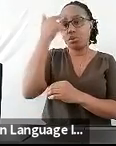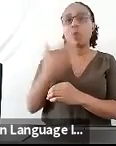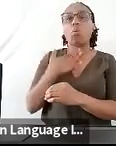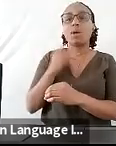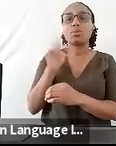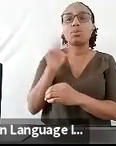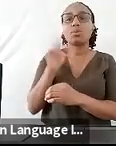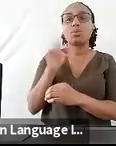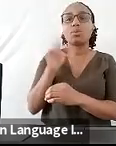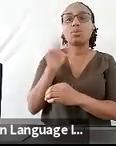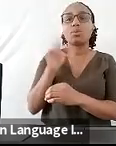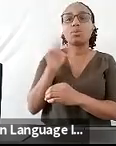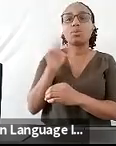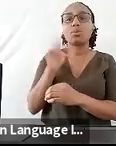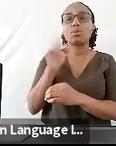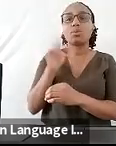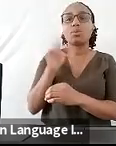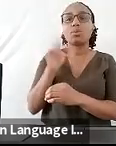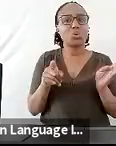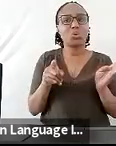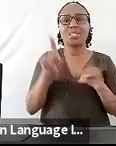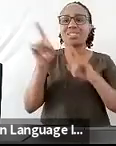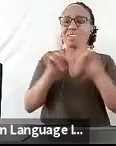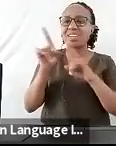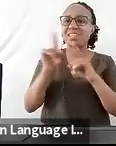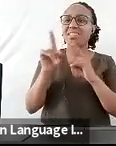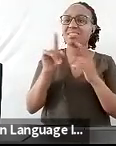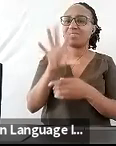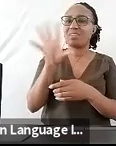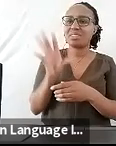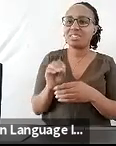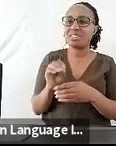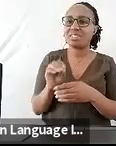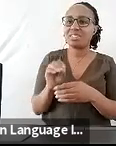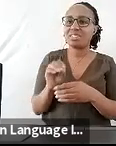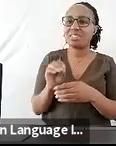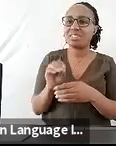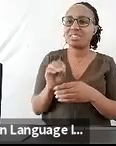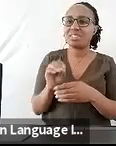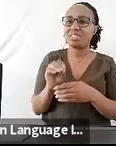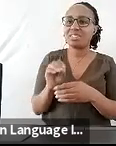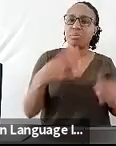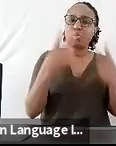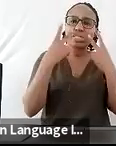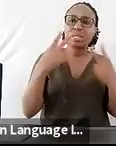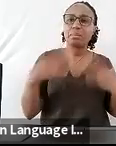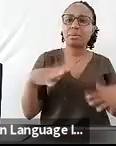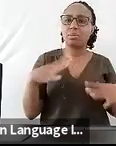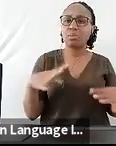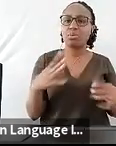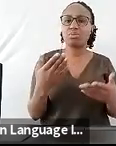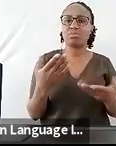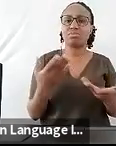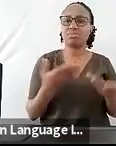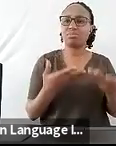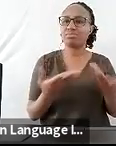on the continent and trying to talk to people and see people and you know, we need to, I think, as